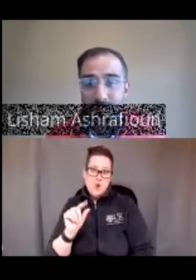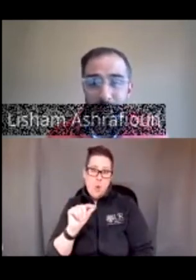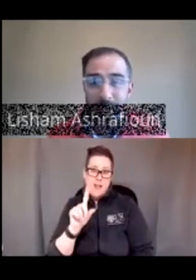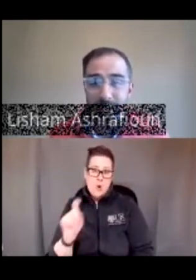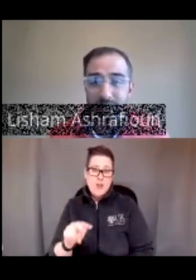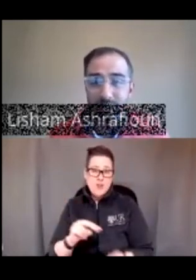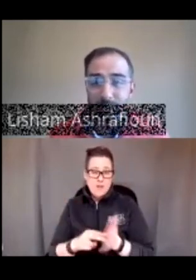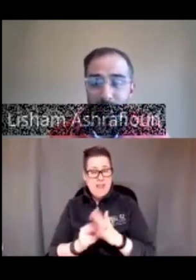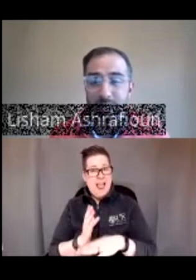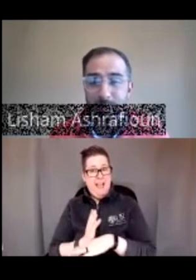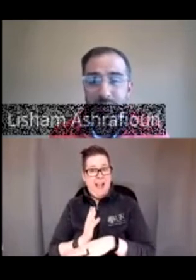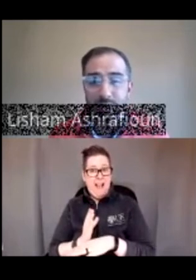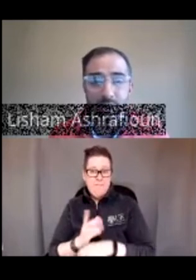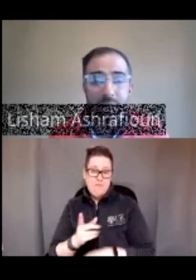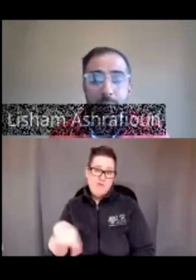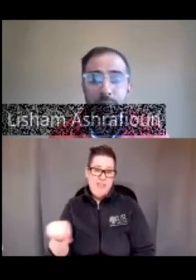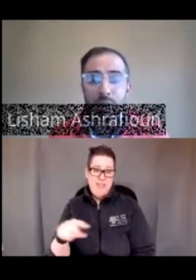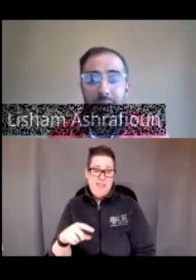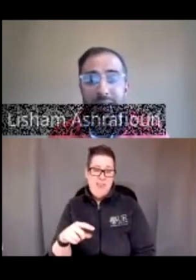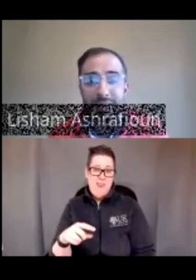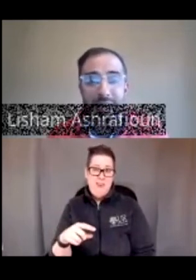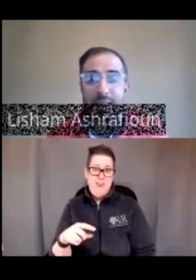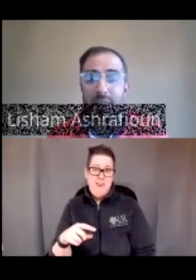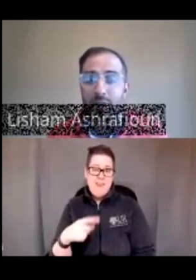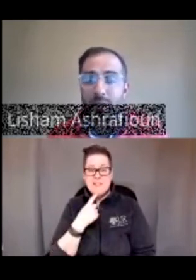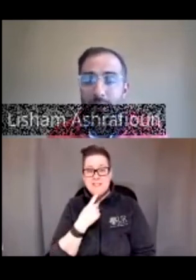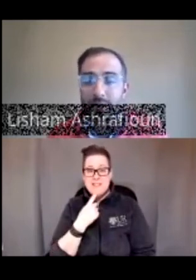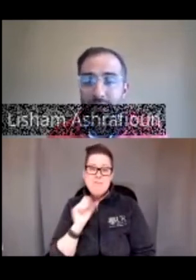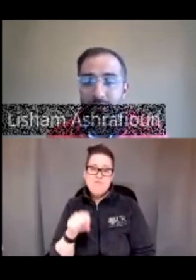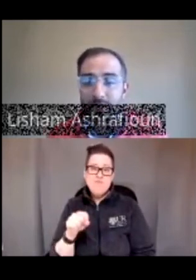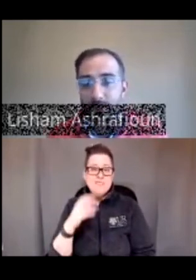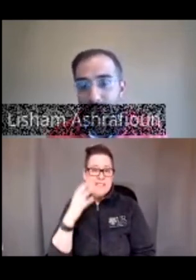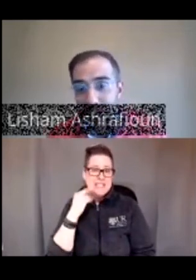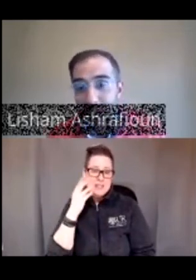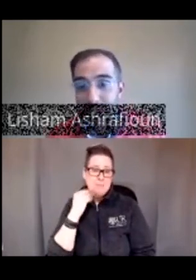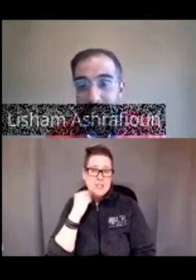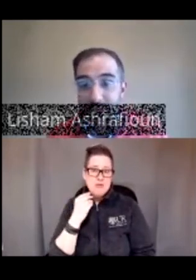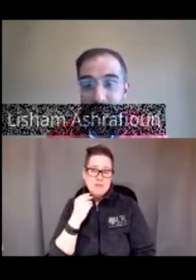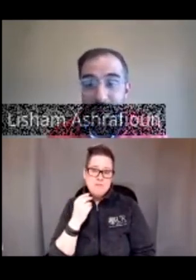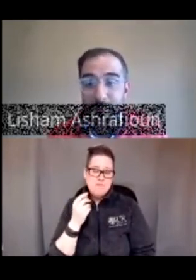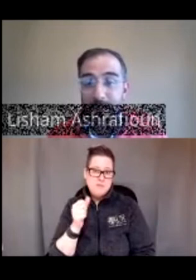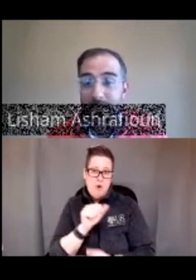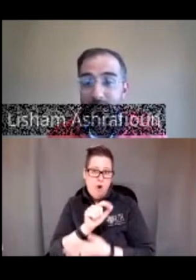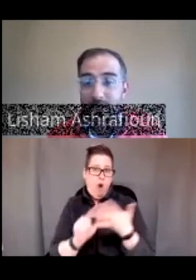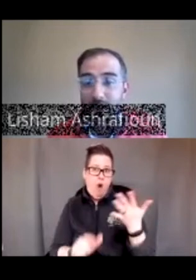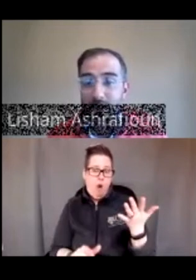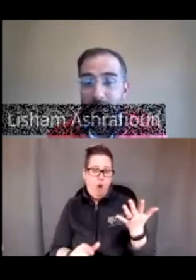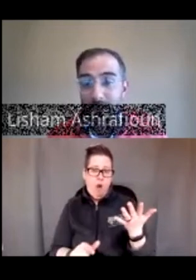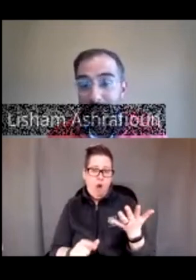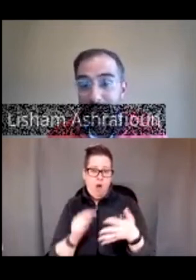average, participants are indicating that they're experiencing nearly every statement at